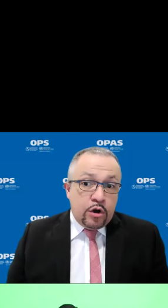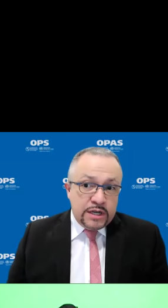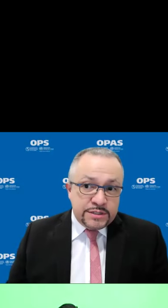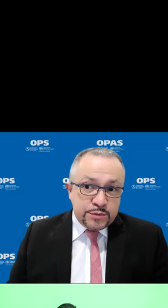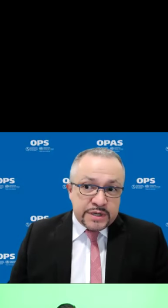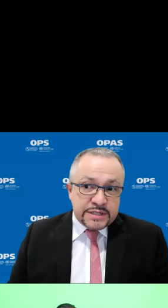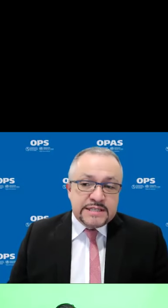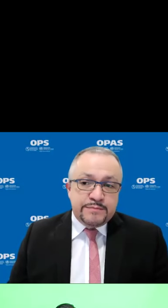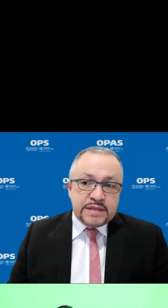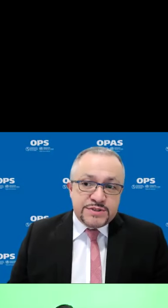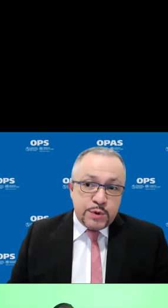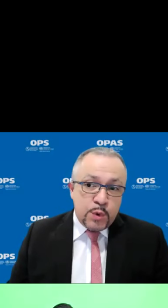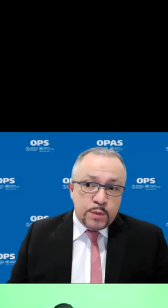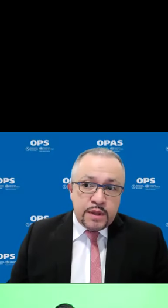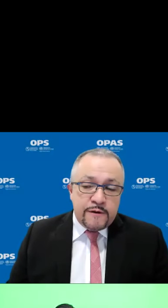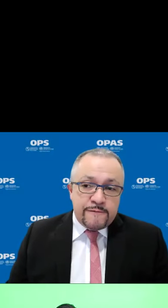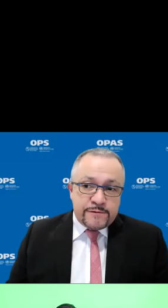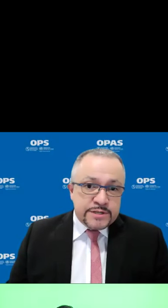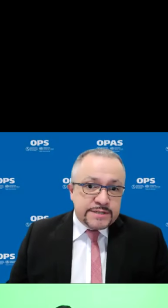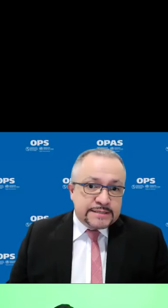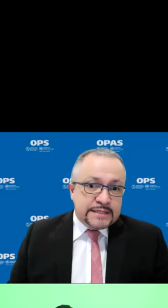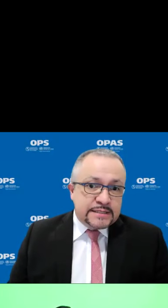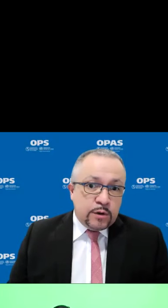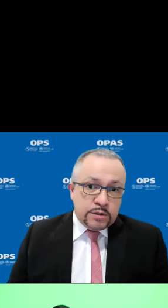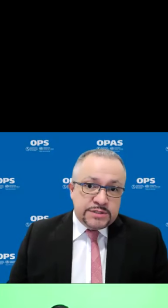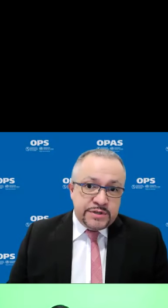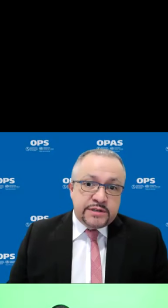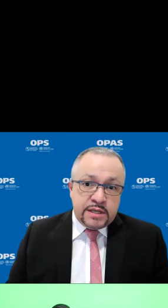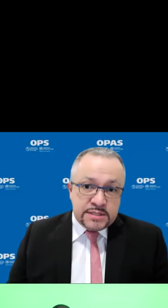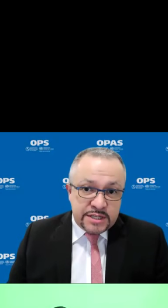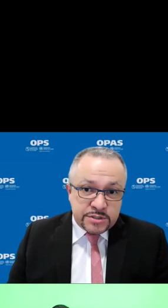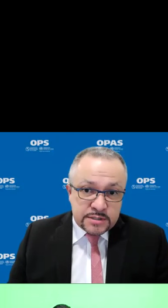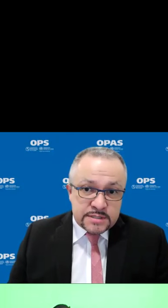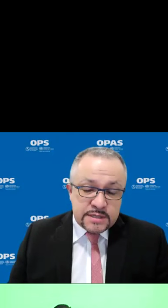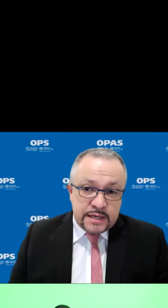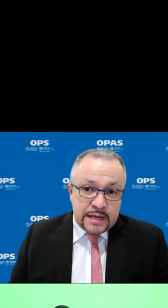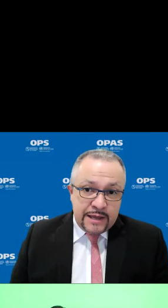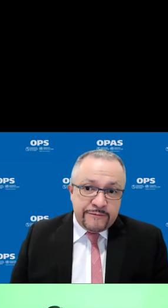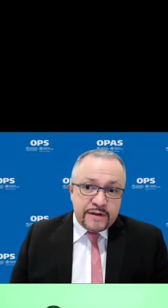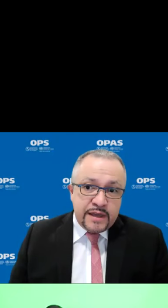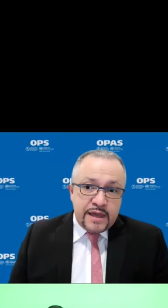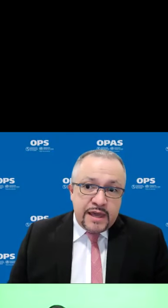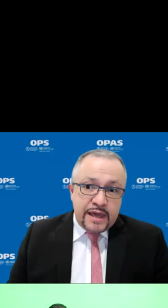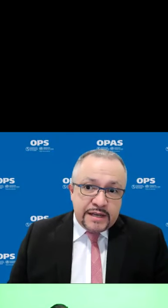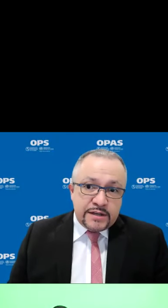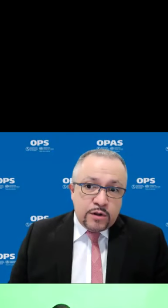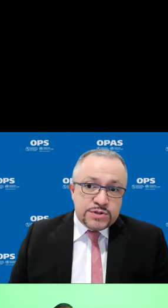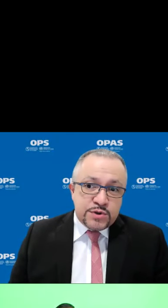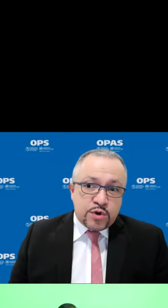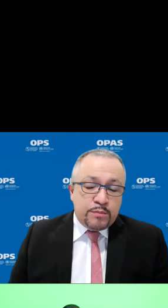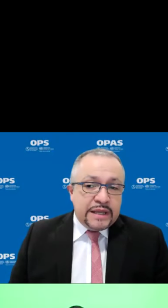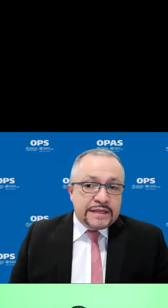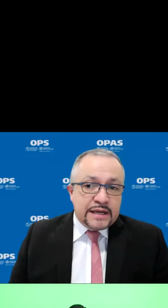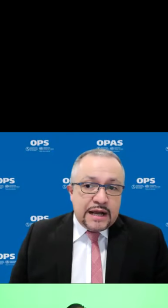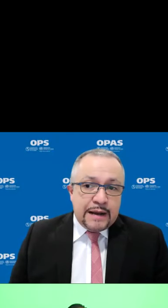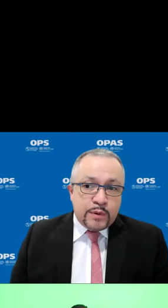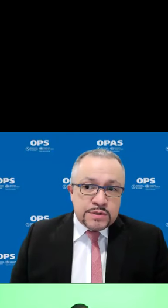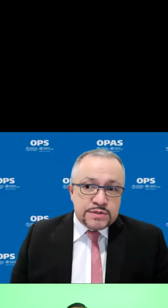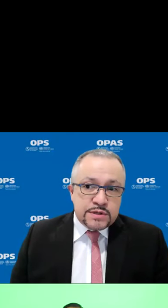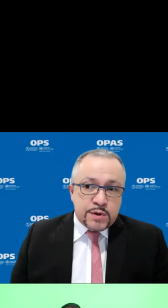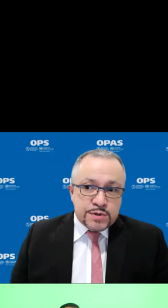given only to participants who first attend all the 3 training sessions in live and also complete